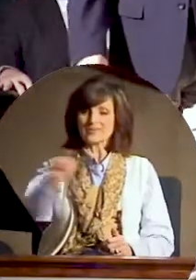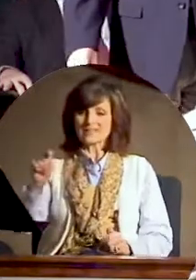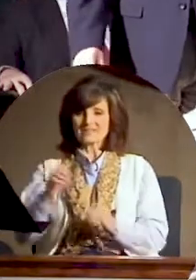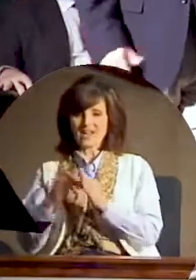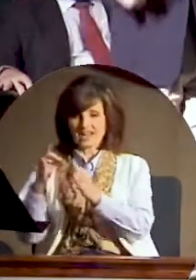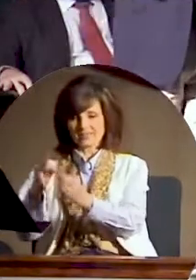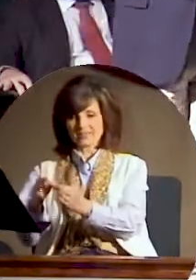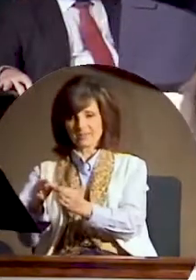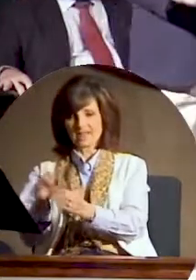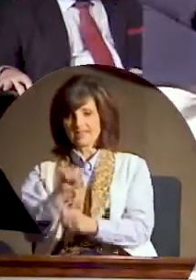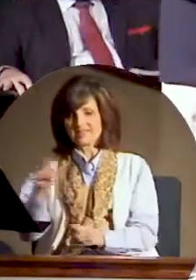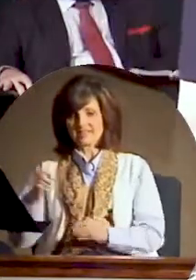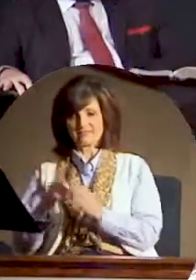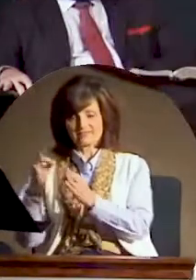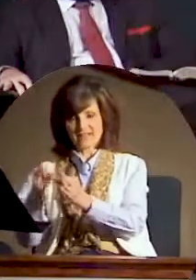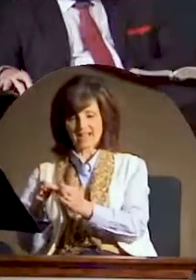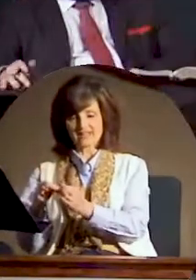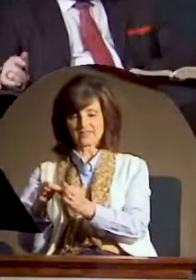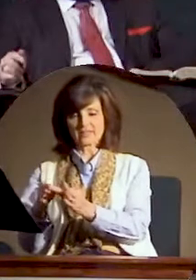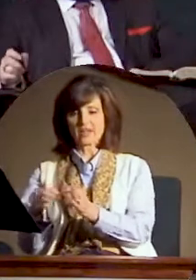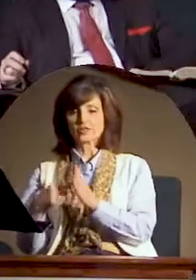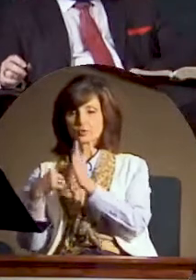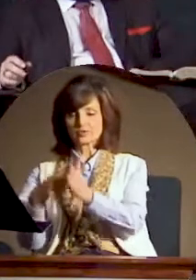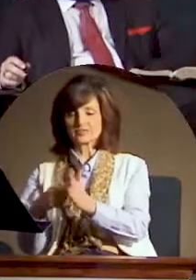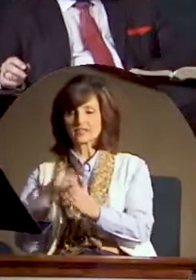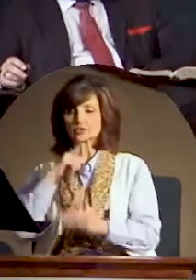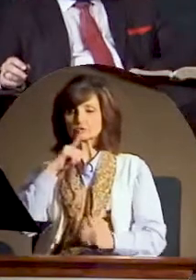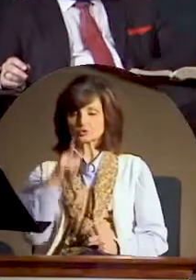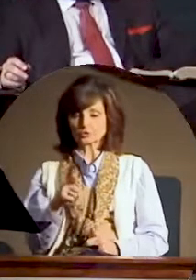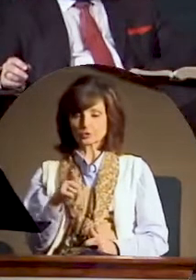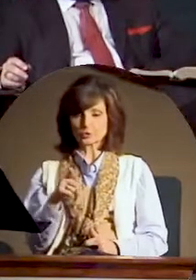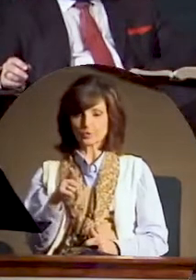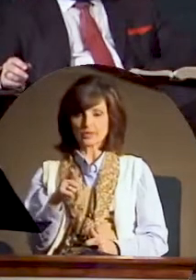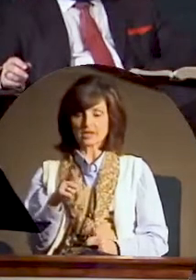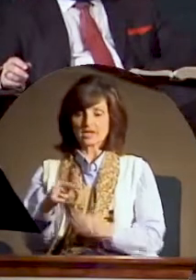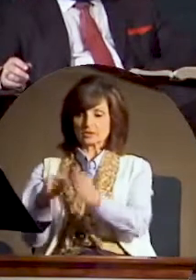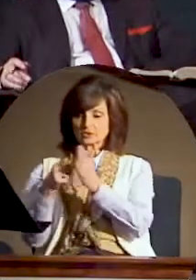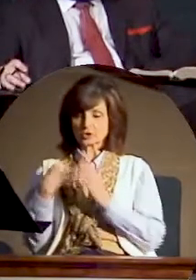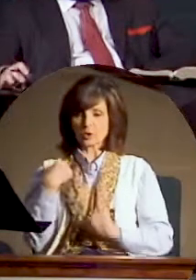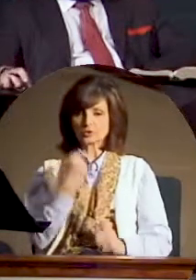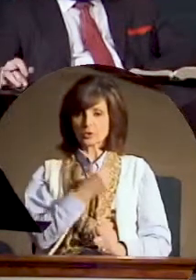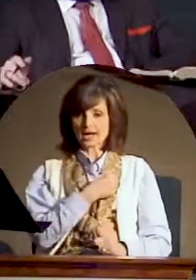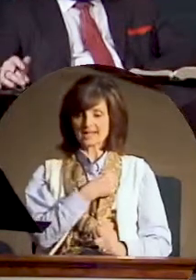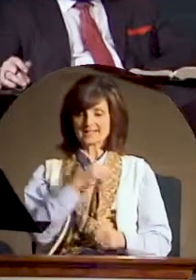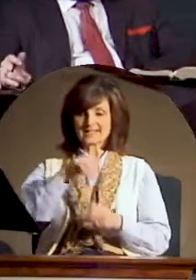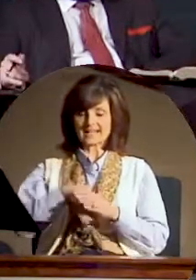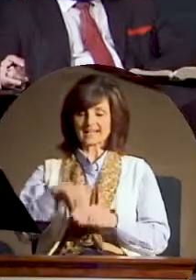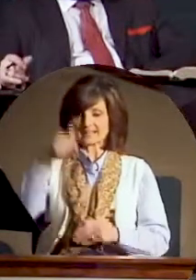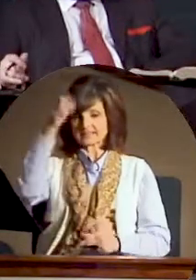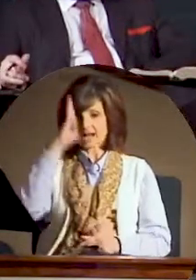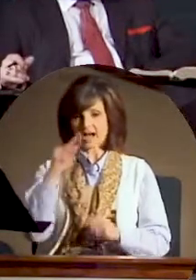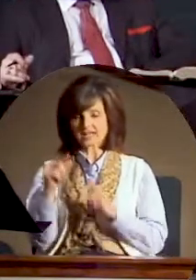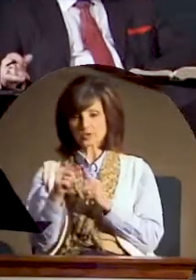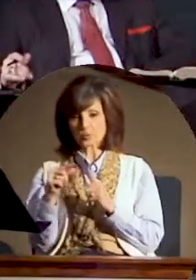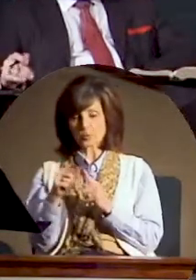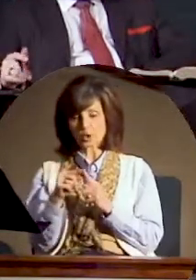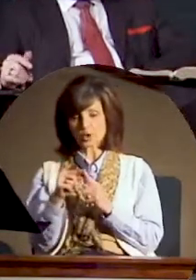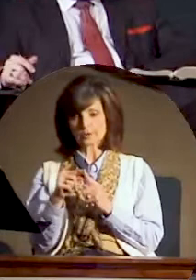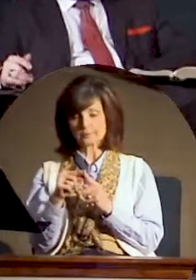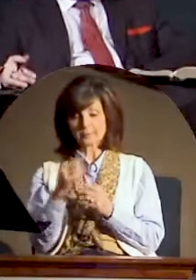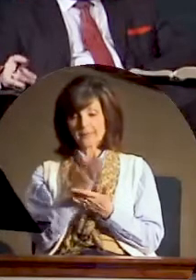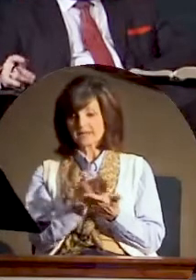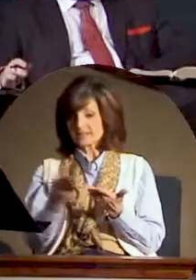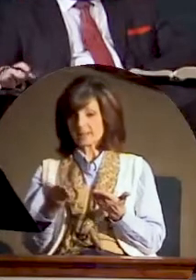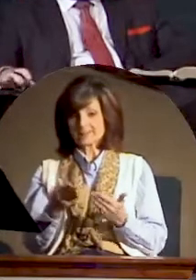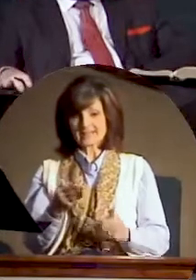faith. The faith, the revealed truths revealed to us, given to us in the Word of God. You know, there's just some things